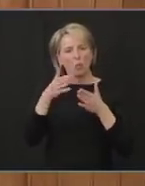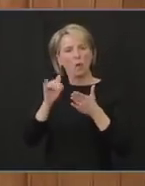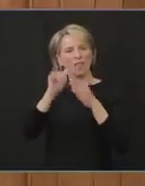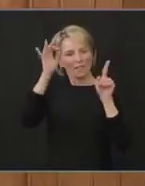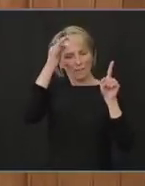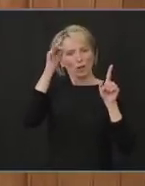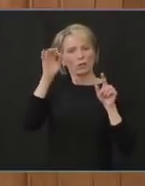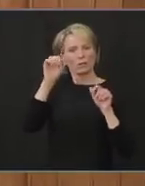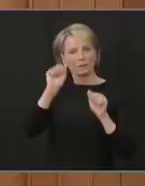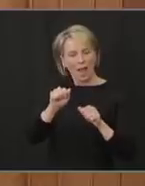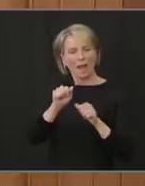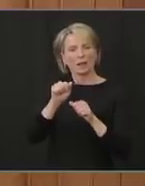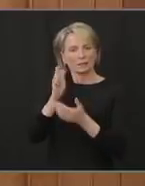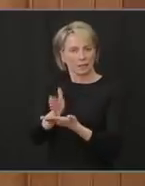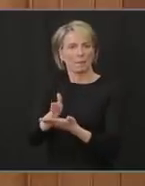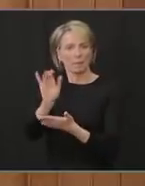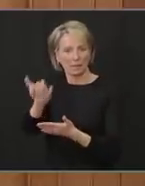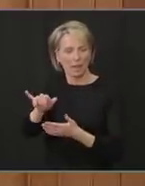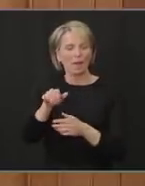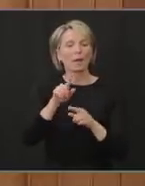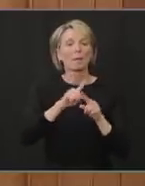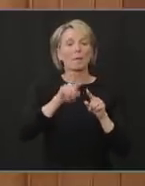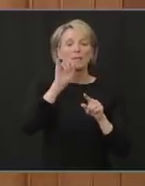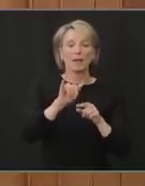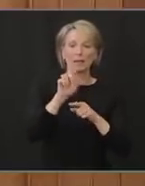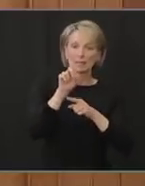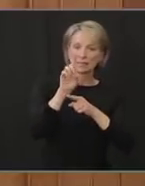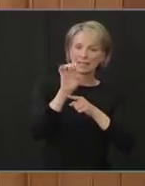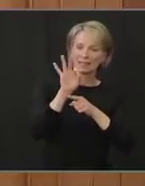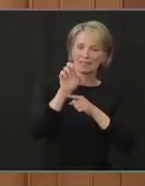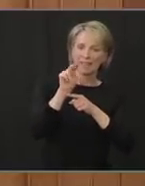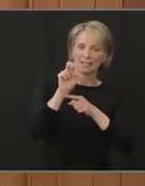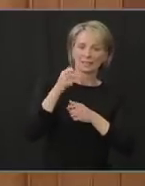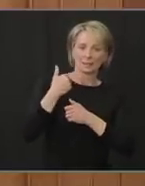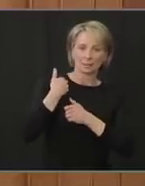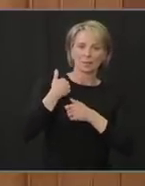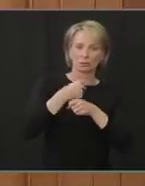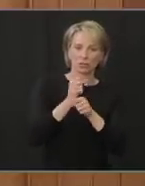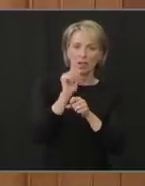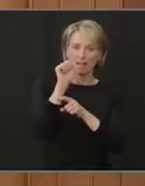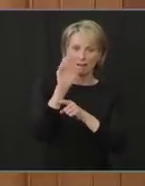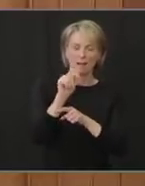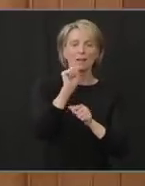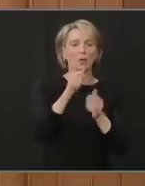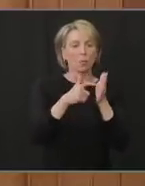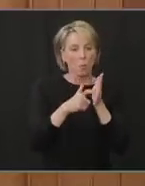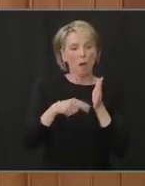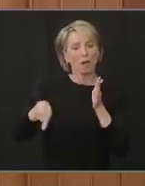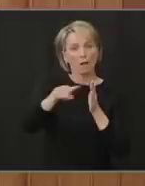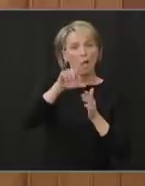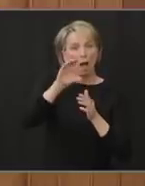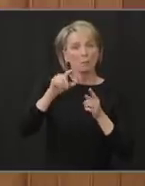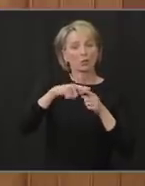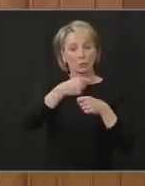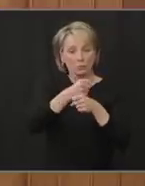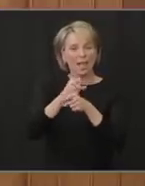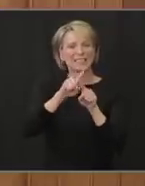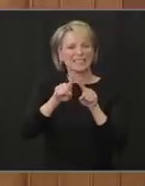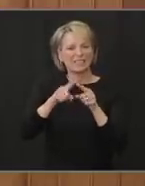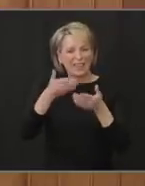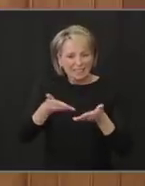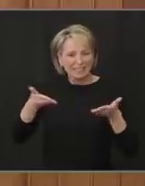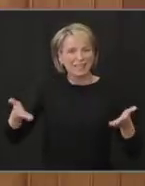conversation and negotiation with manufacturers to require them to make certain goods at a fair price. The Defense Production